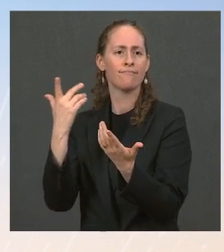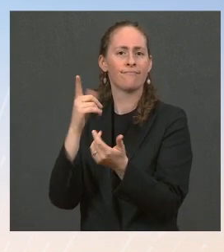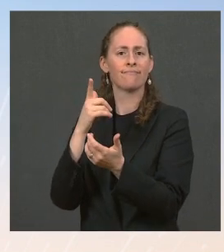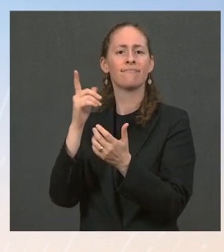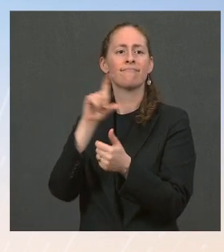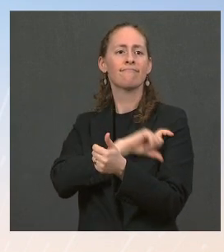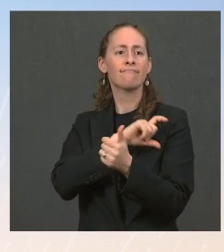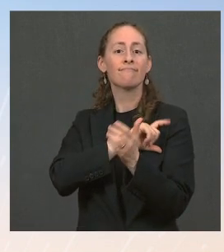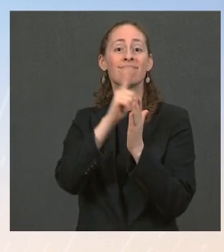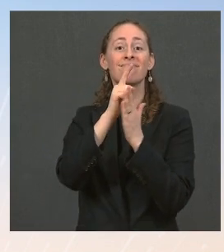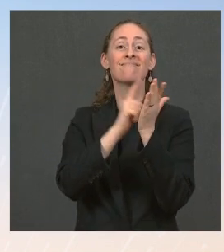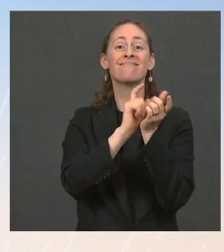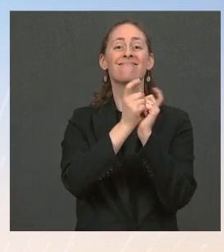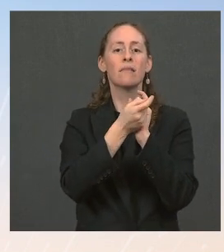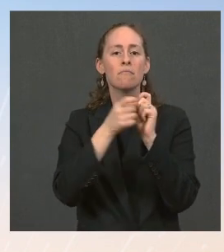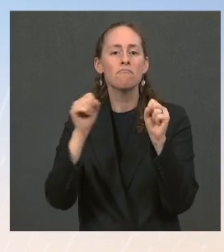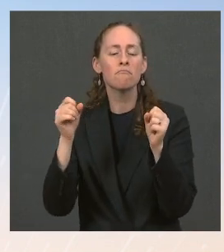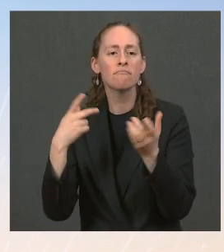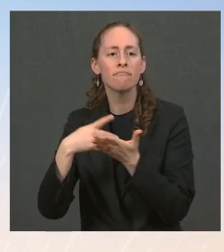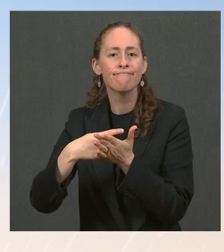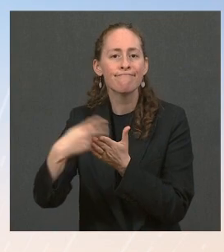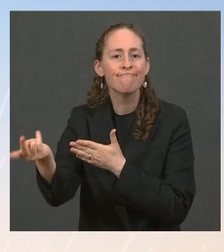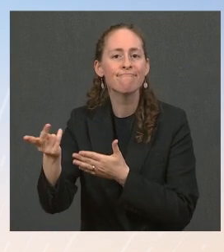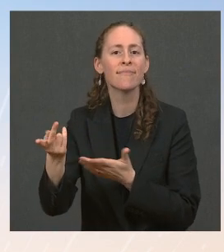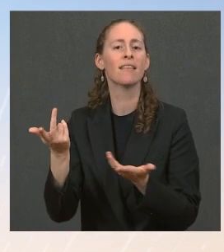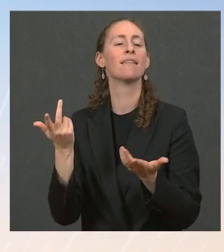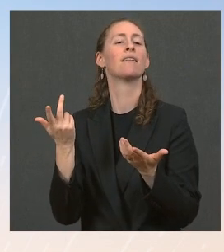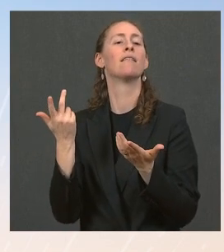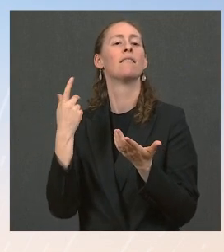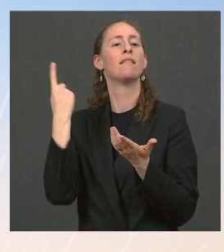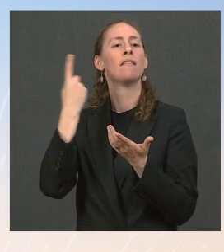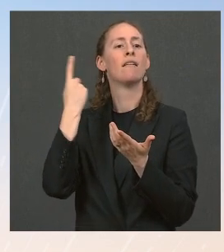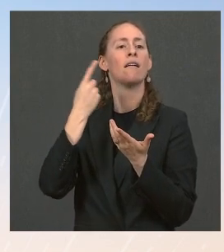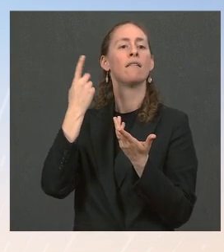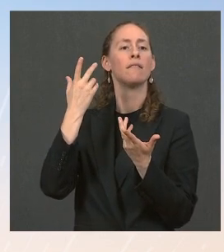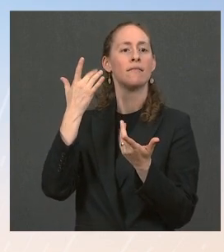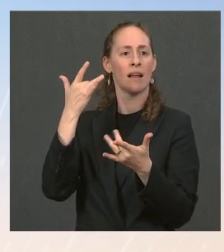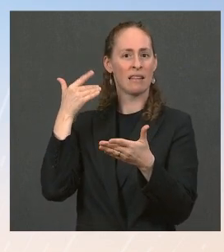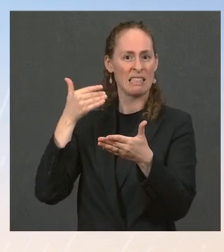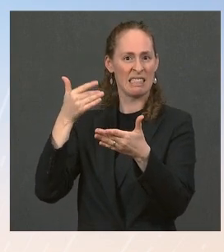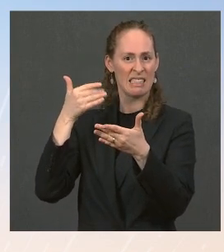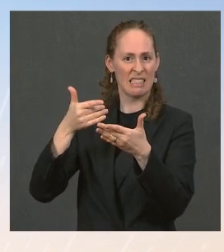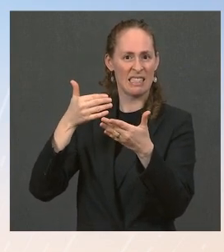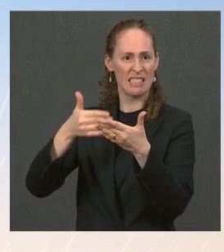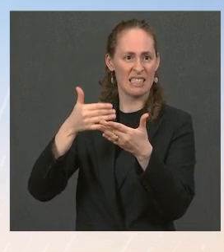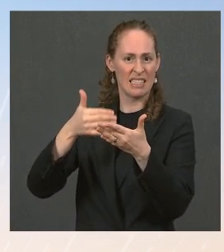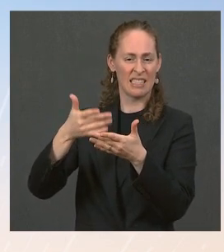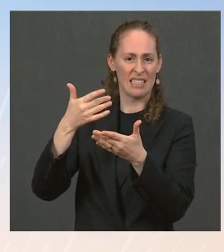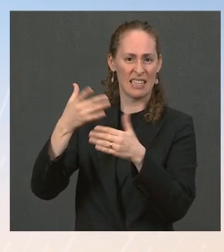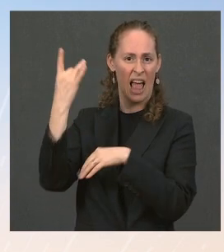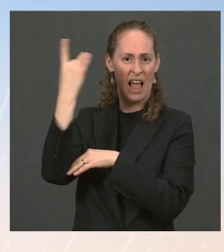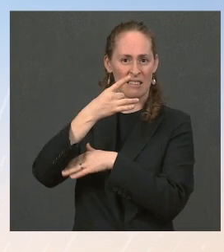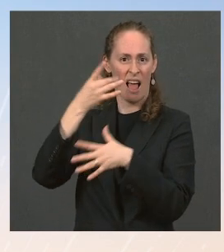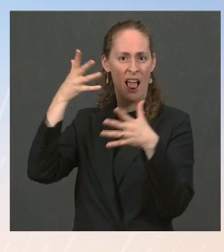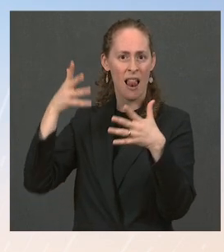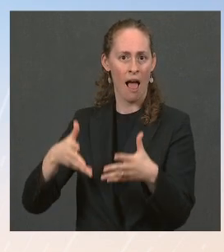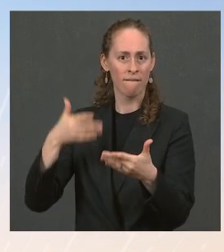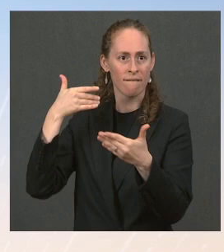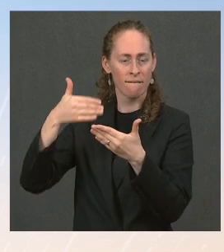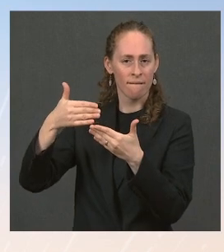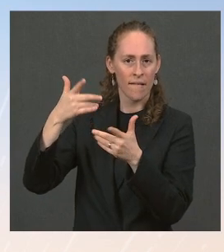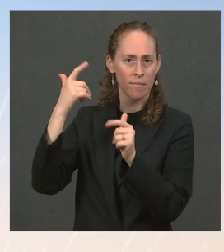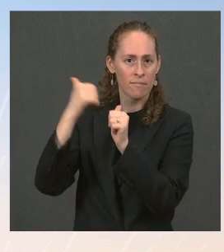pivotal period we're in, 8 days before the end of the fiscal year and no deal yet to avoid a government shutdown a week from